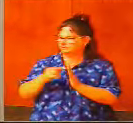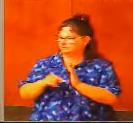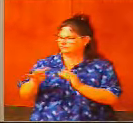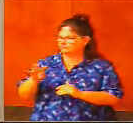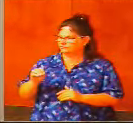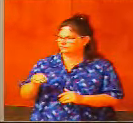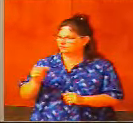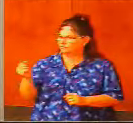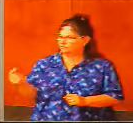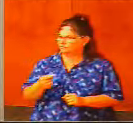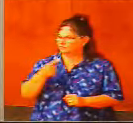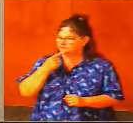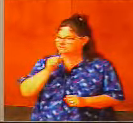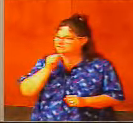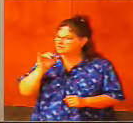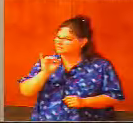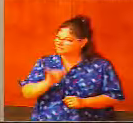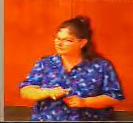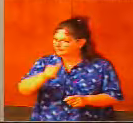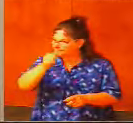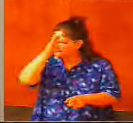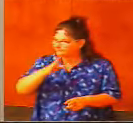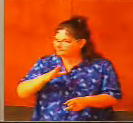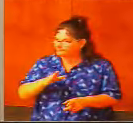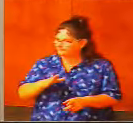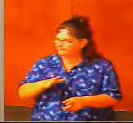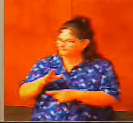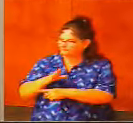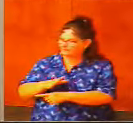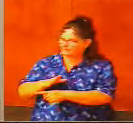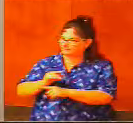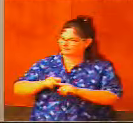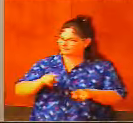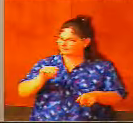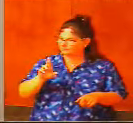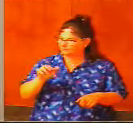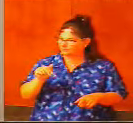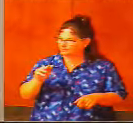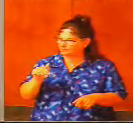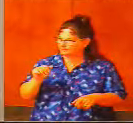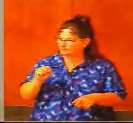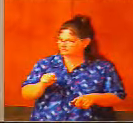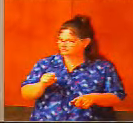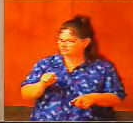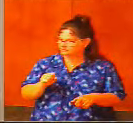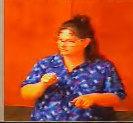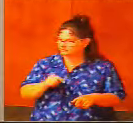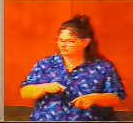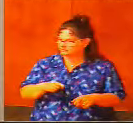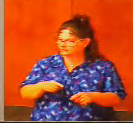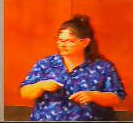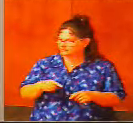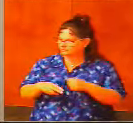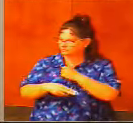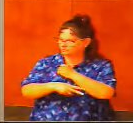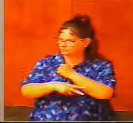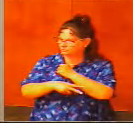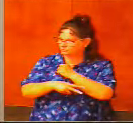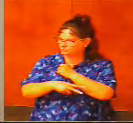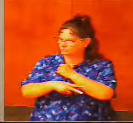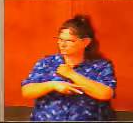again, saying, not this man, but Barabbas. Now, Barabbas was a robber.